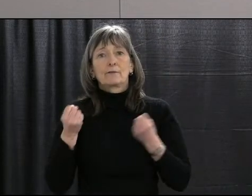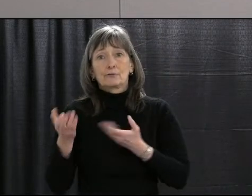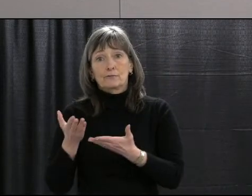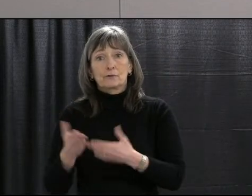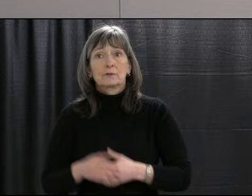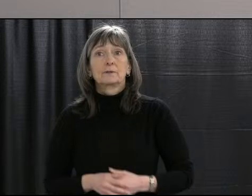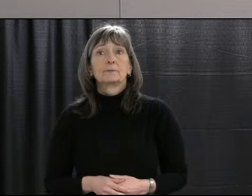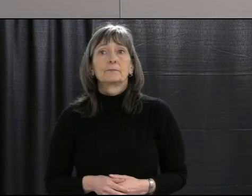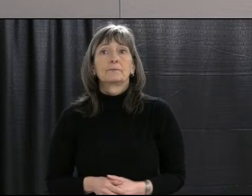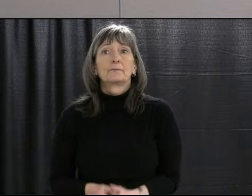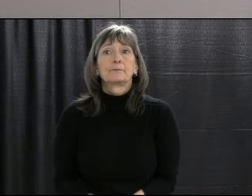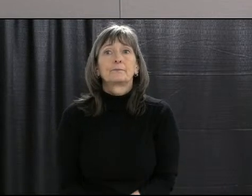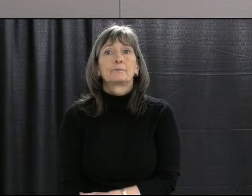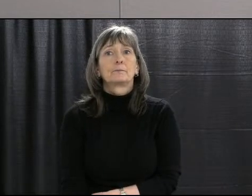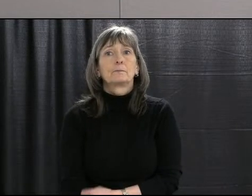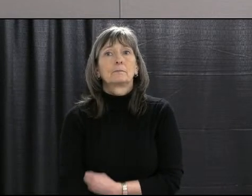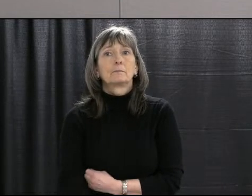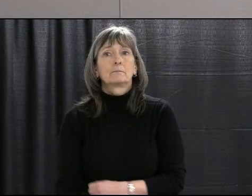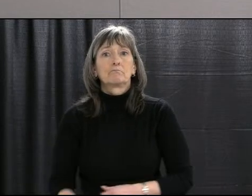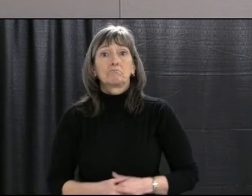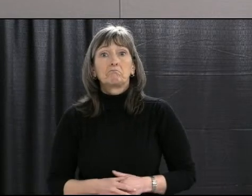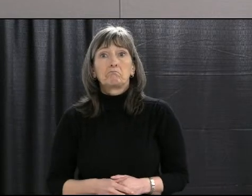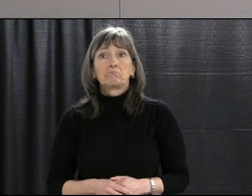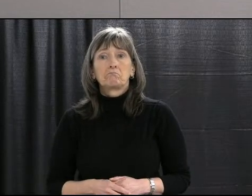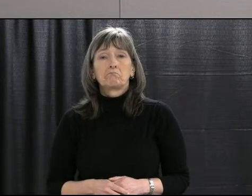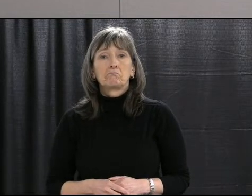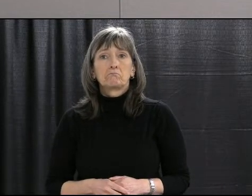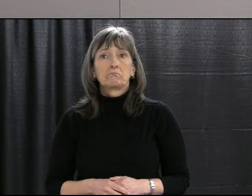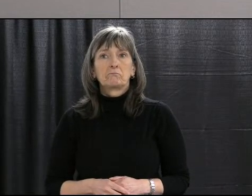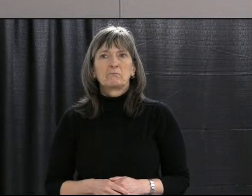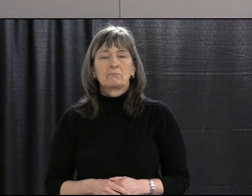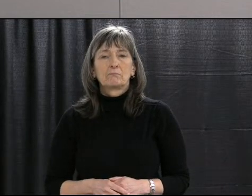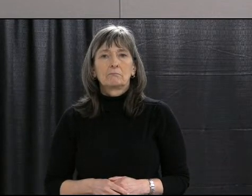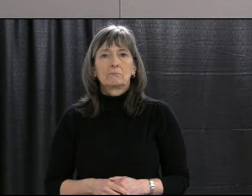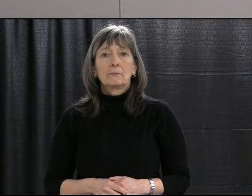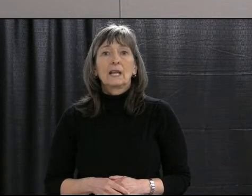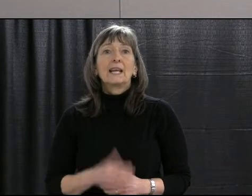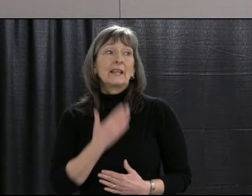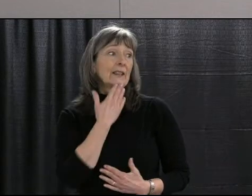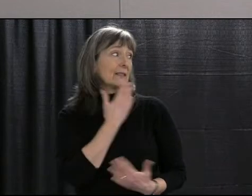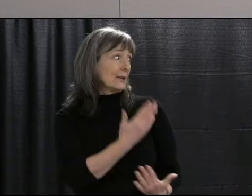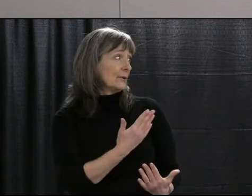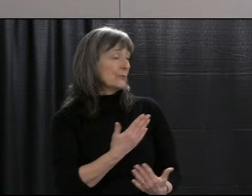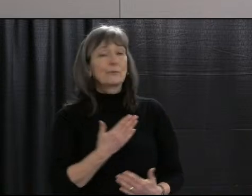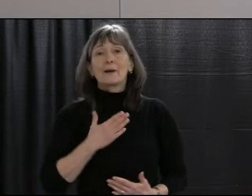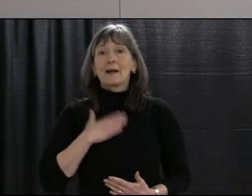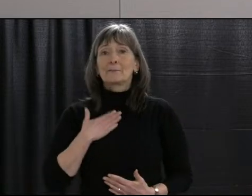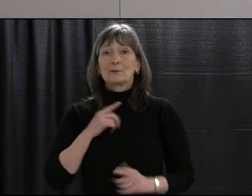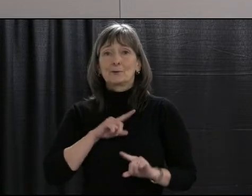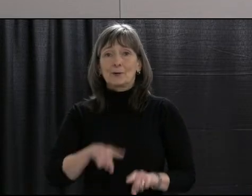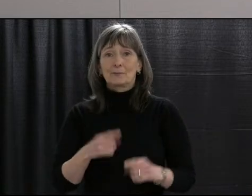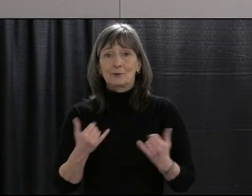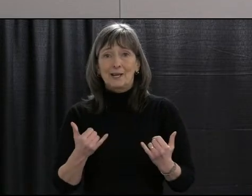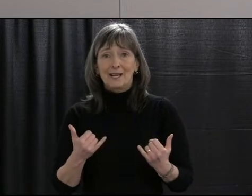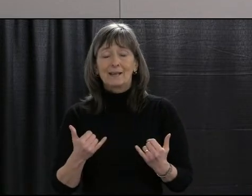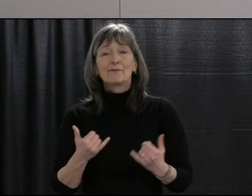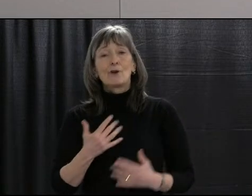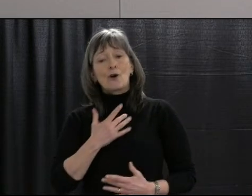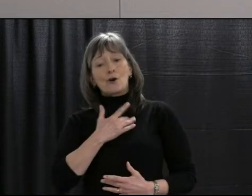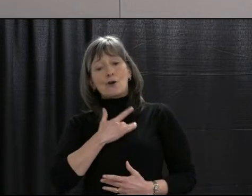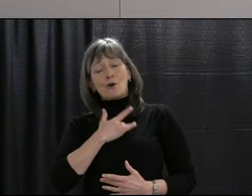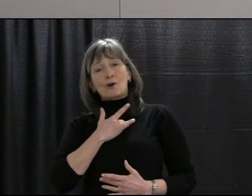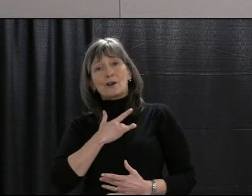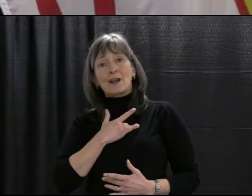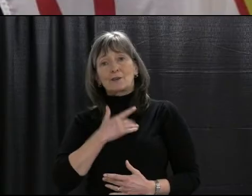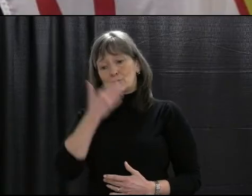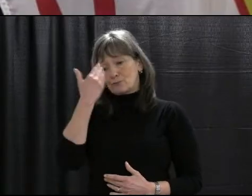Services. Thank you, Minister. I'm very happy to be here today to share the successes that our cardiac and stroke